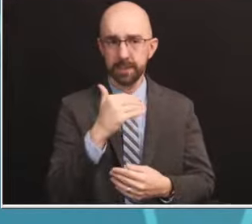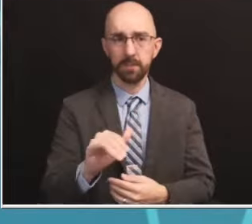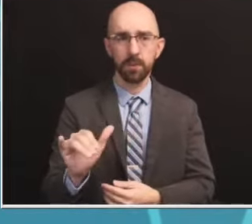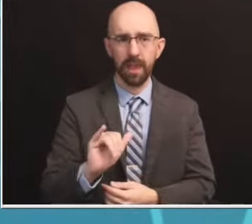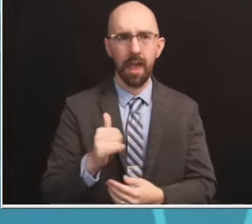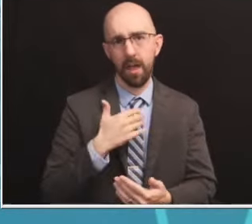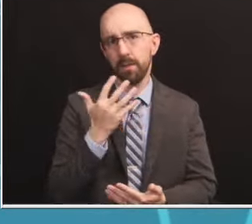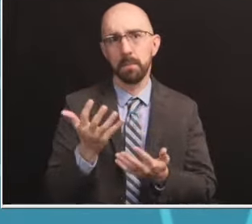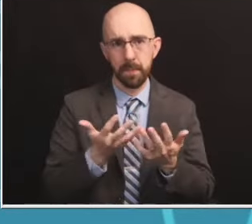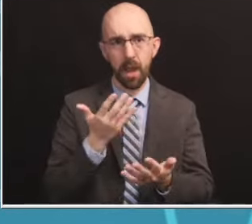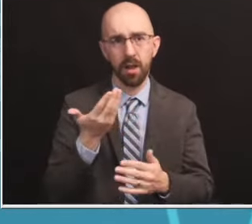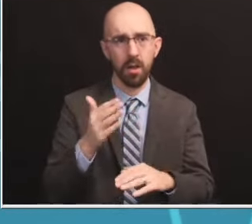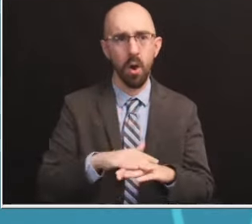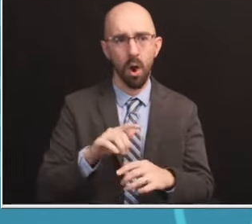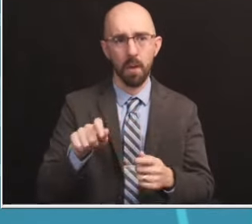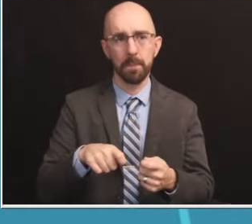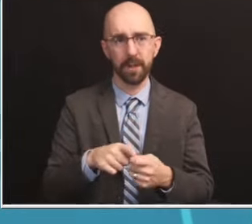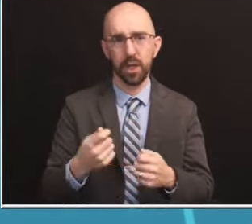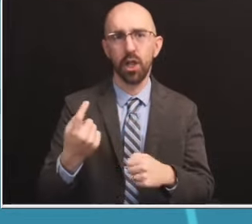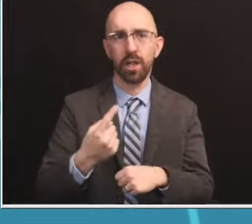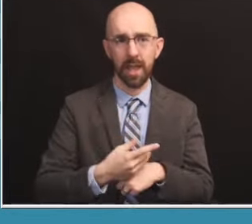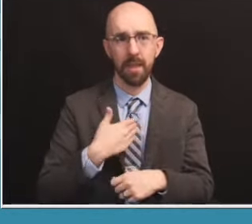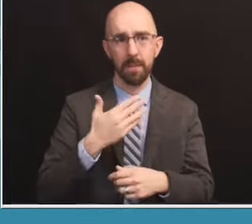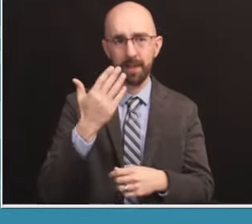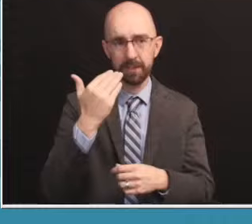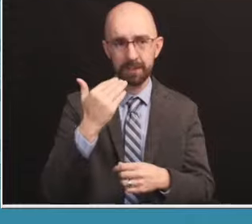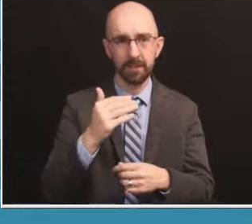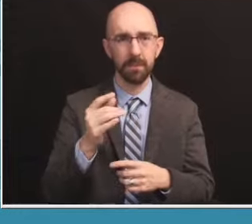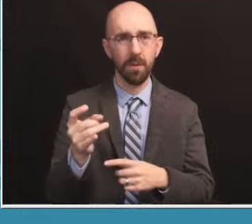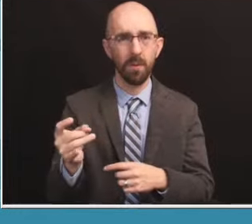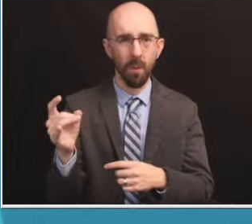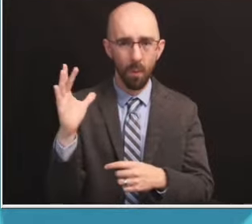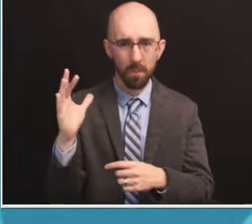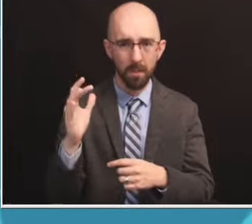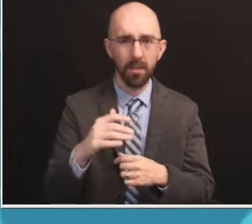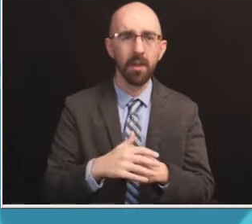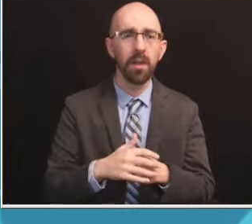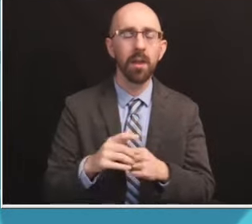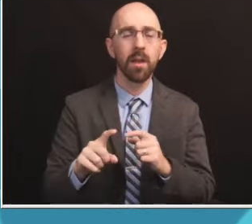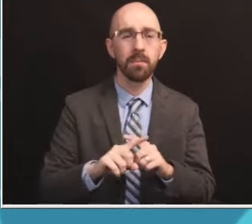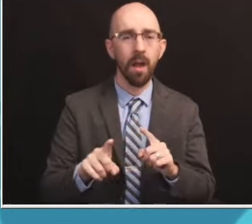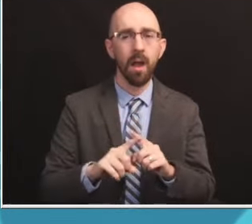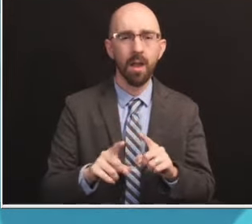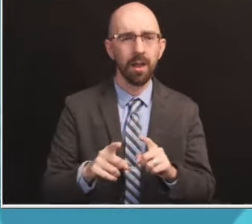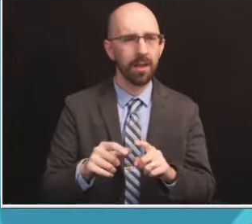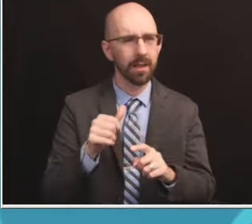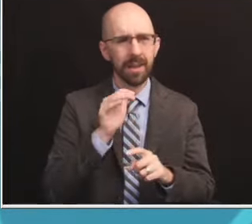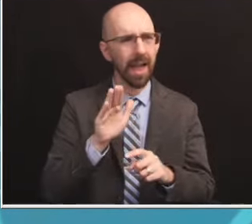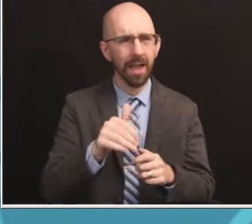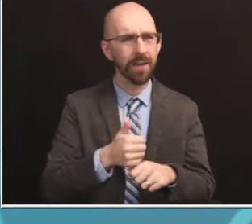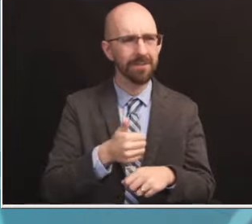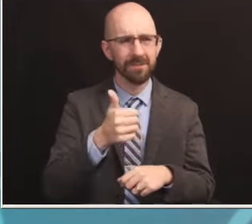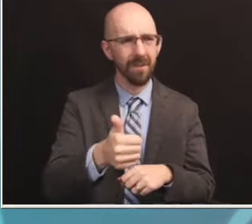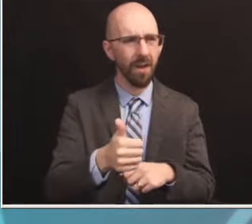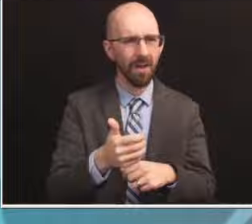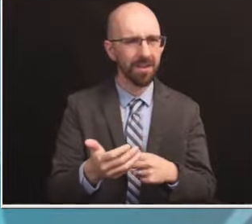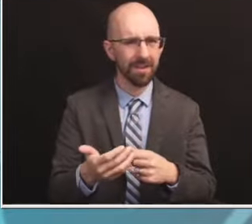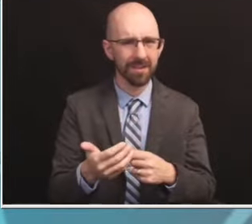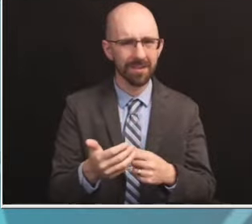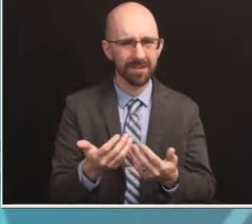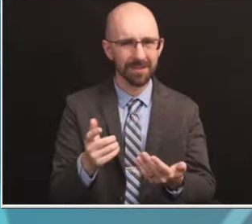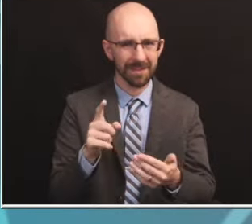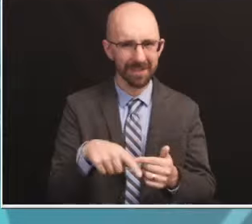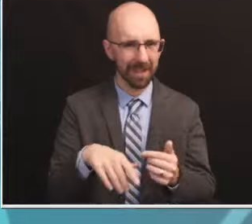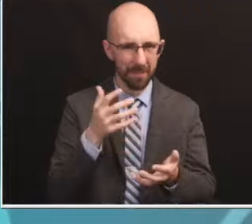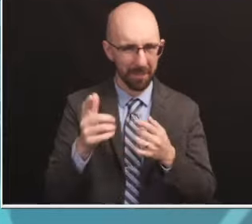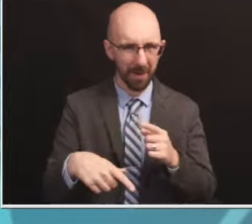on the particular day, my sleep had been horrible. But it's not really your fault. You can't be embarrassed about your sleep. I know, but